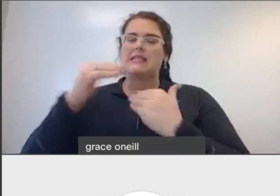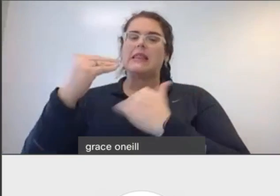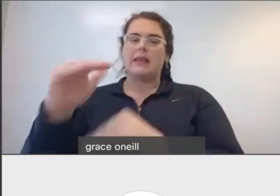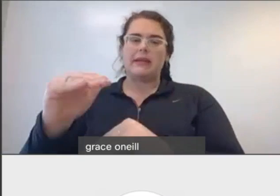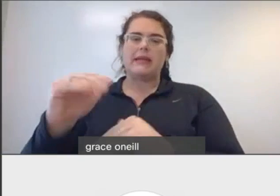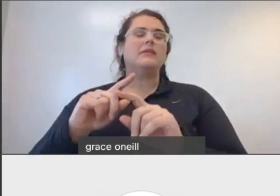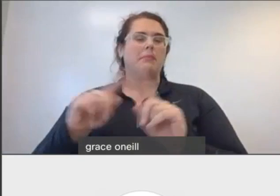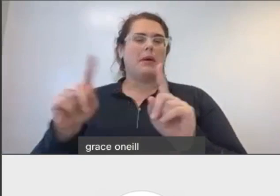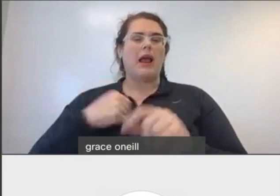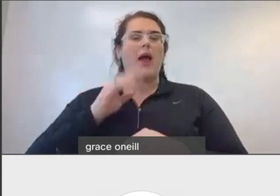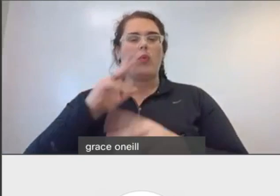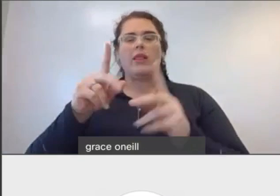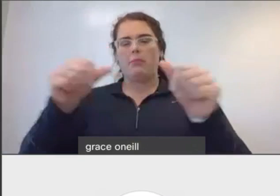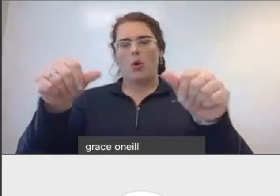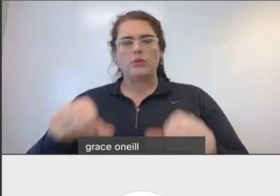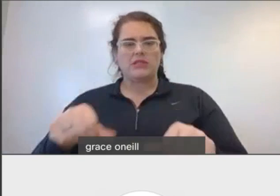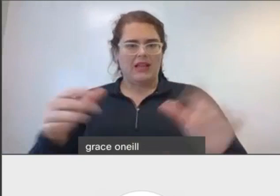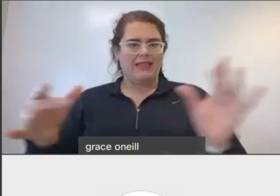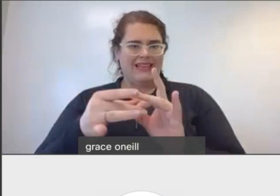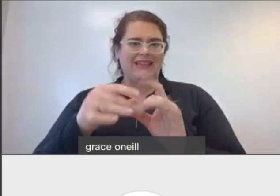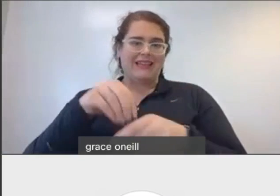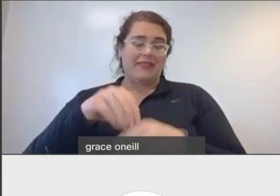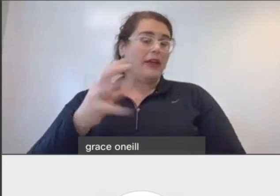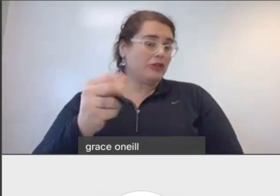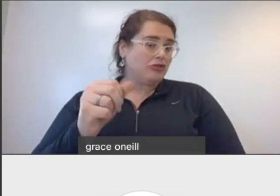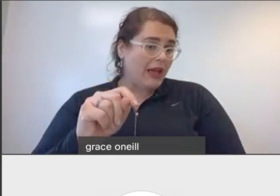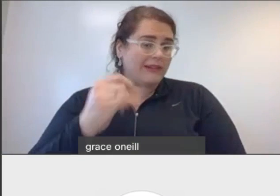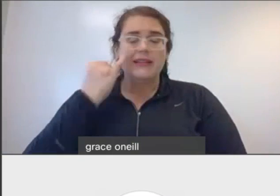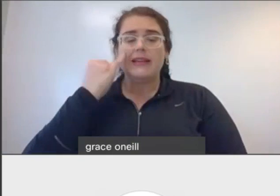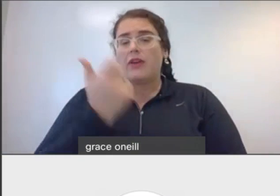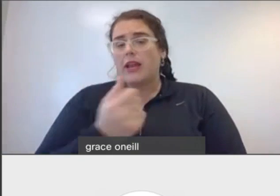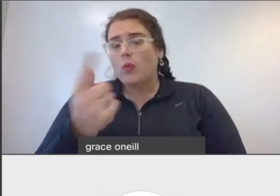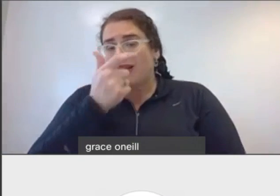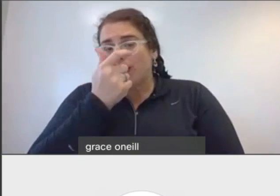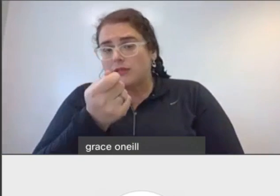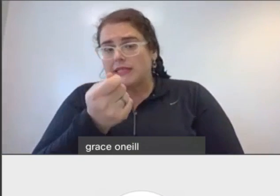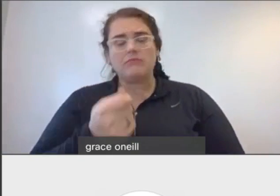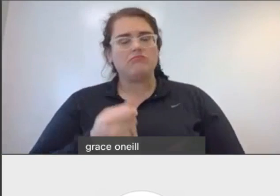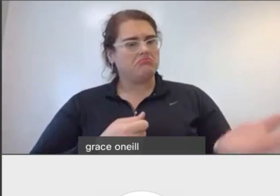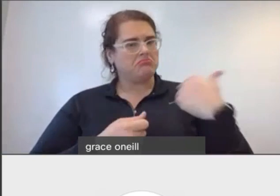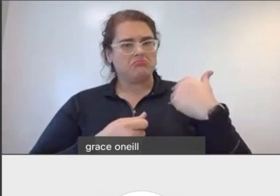chat the link so that people, if they are interested, can register.